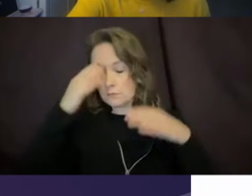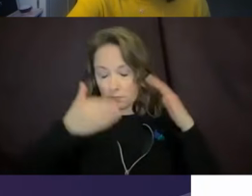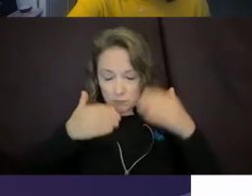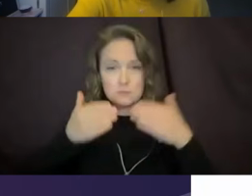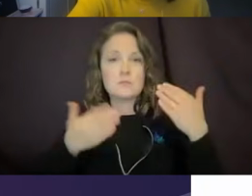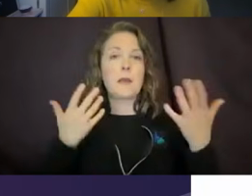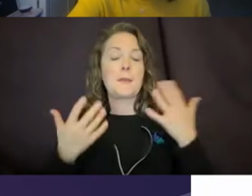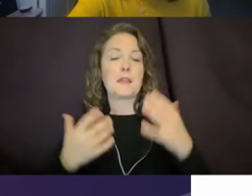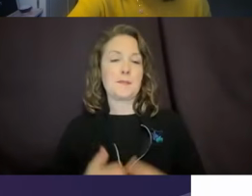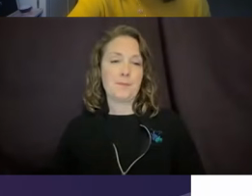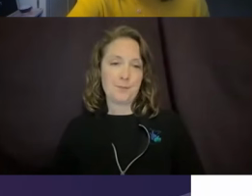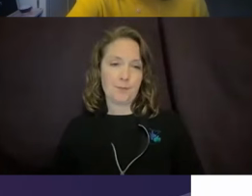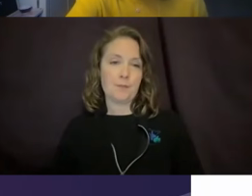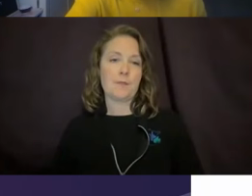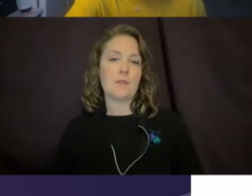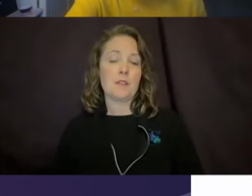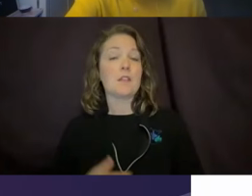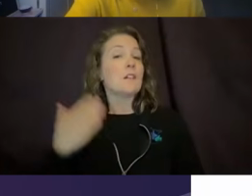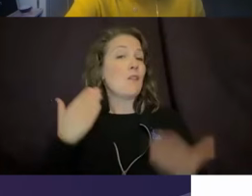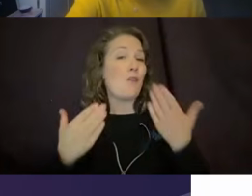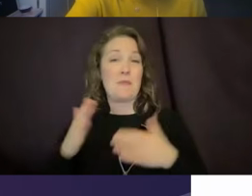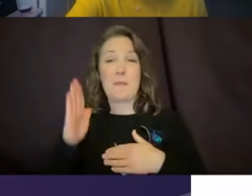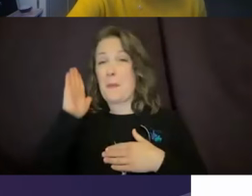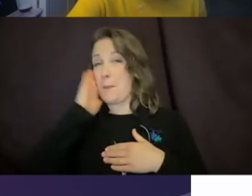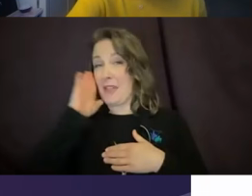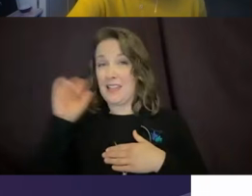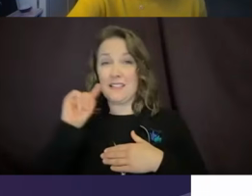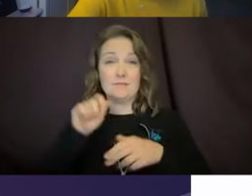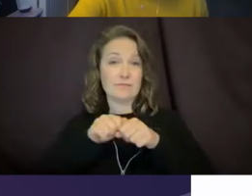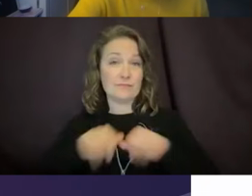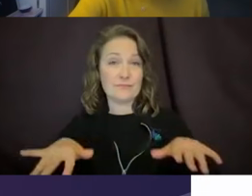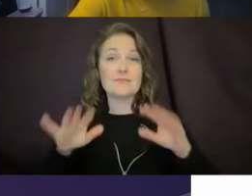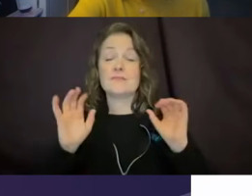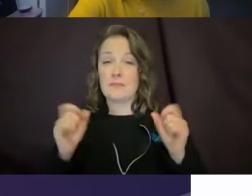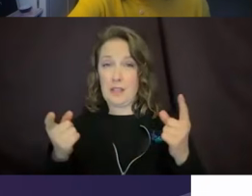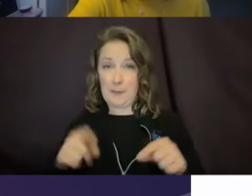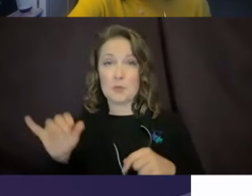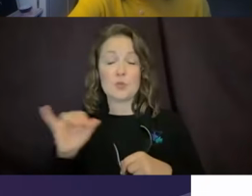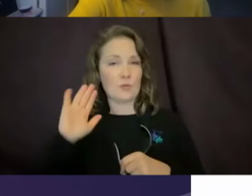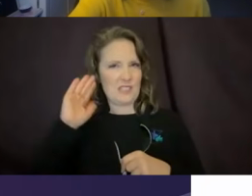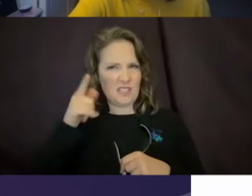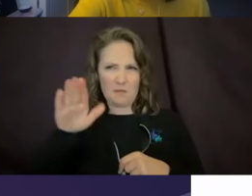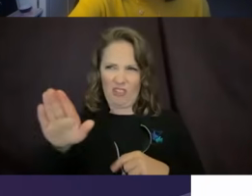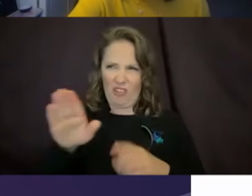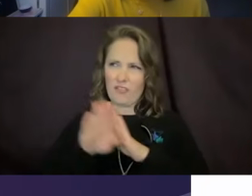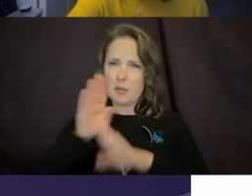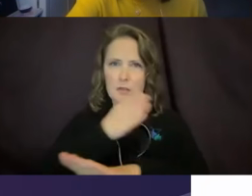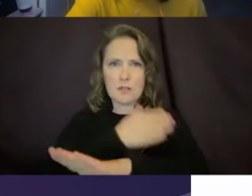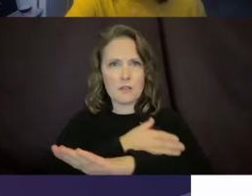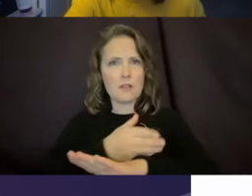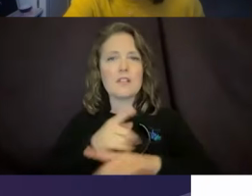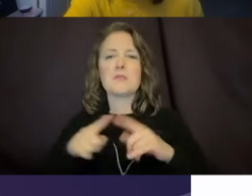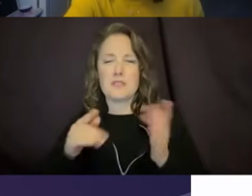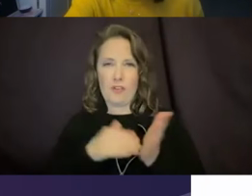There might be like bedwetting and things too that might be, again, like developmentally regressive, but might be a reaction to